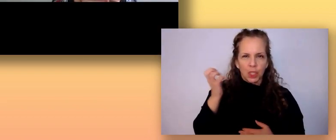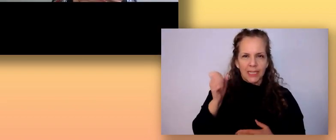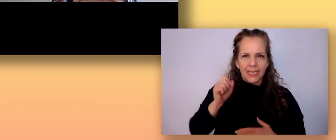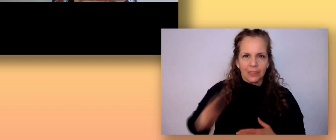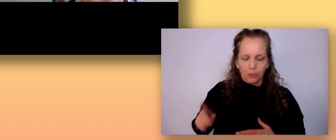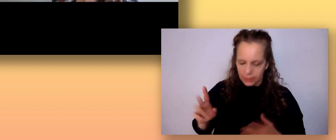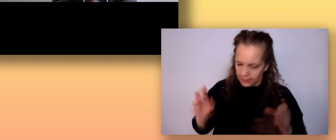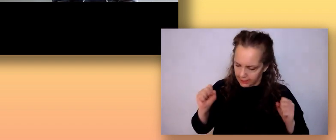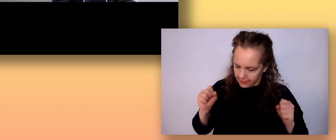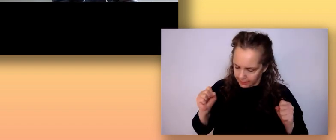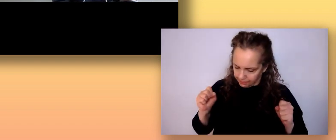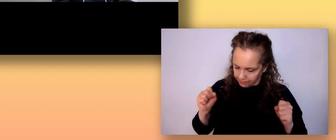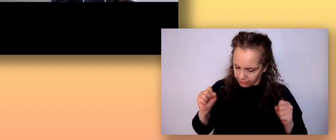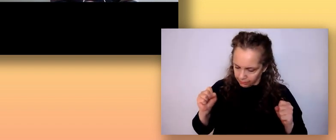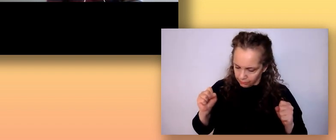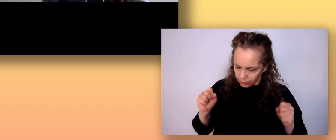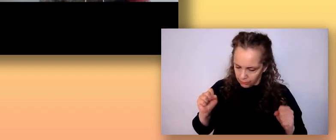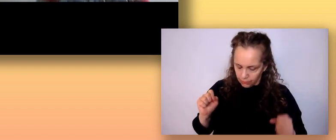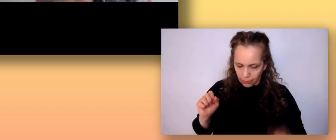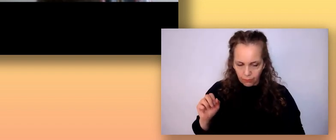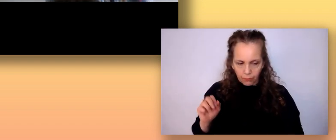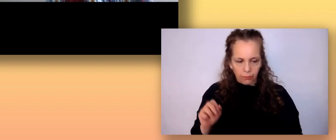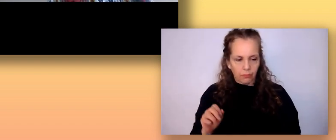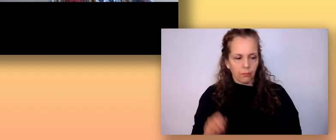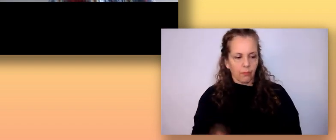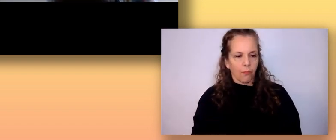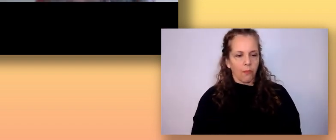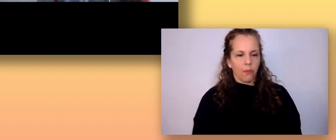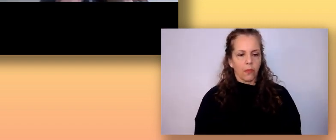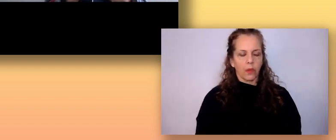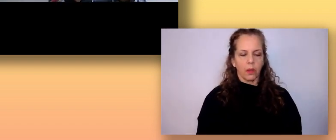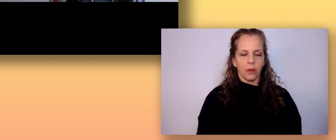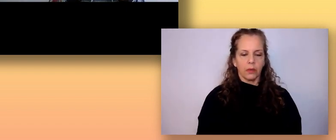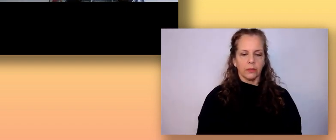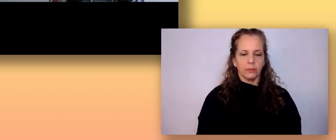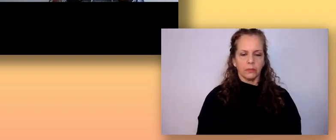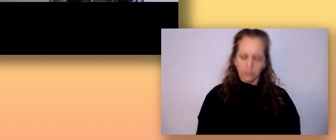God damn it. Here, I got it.